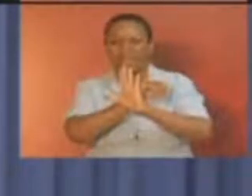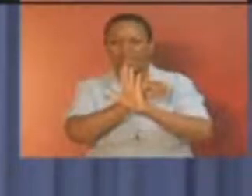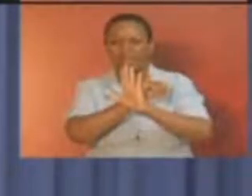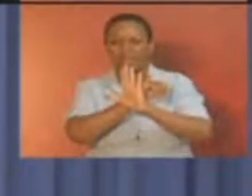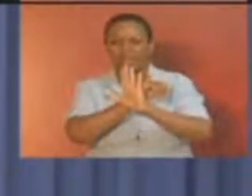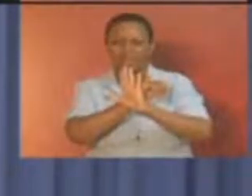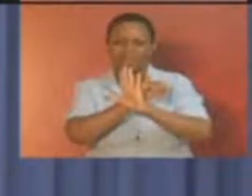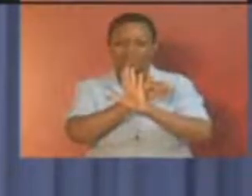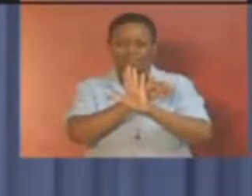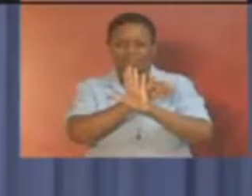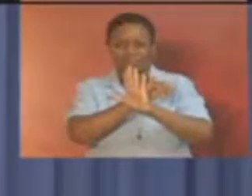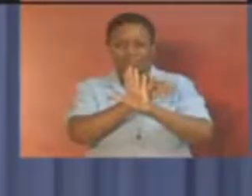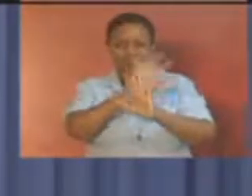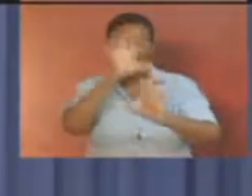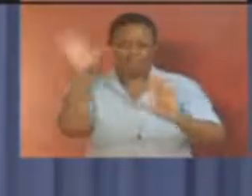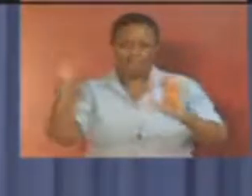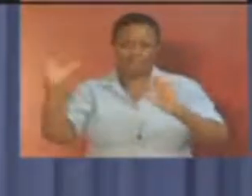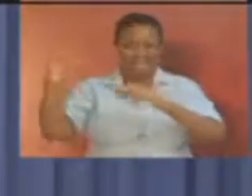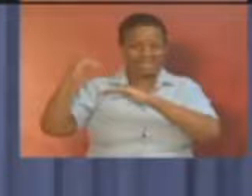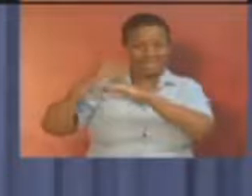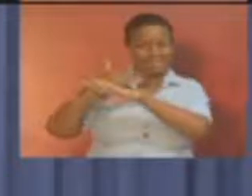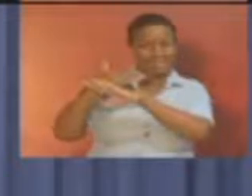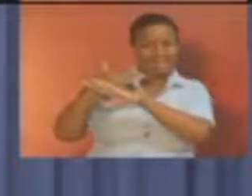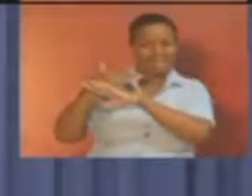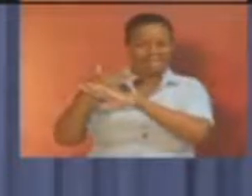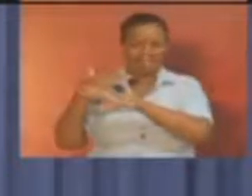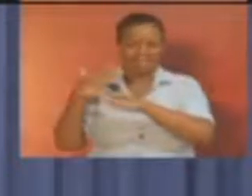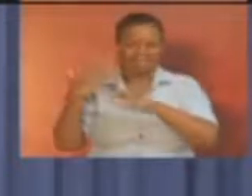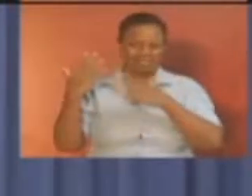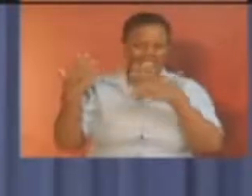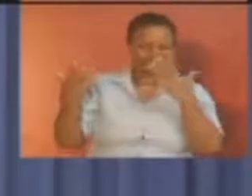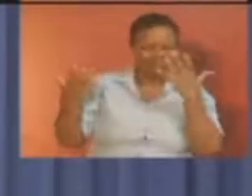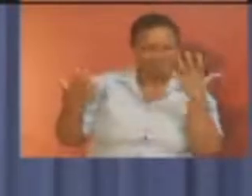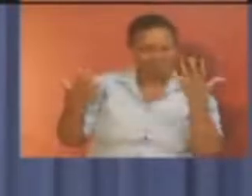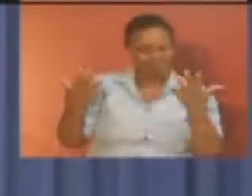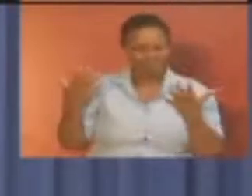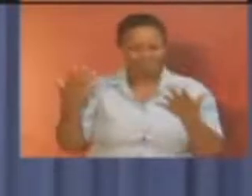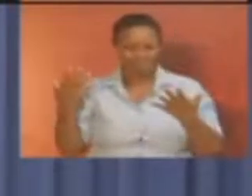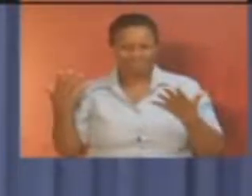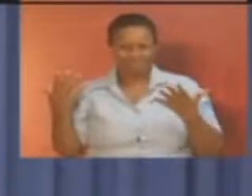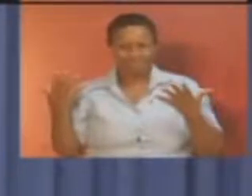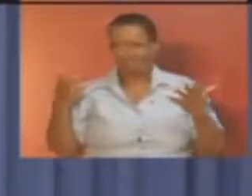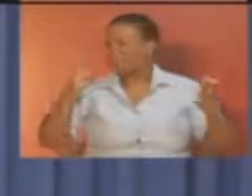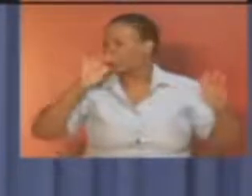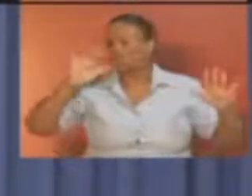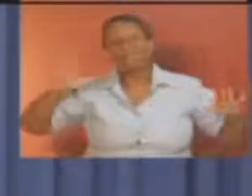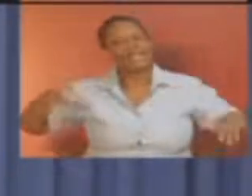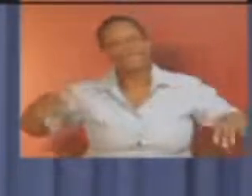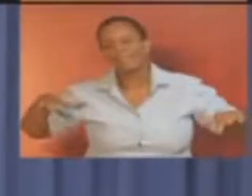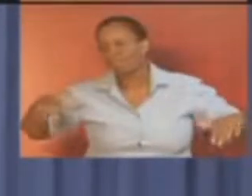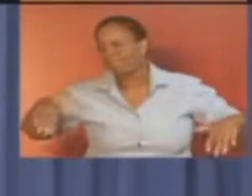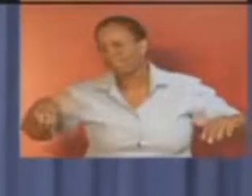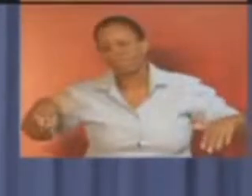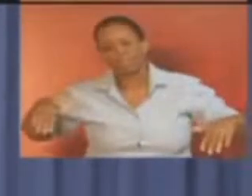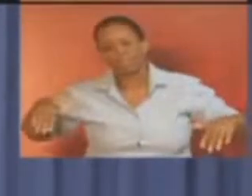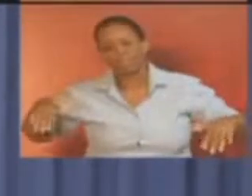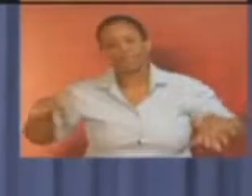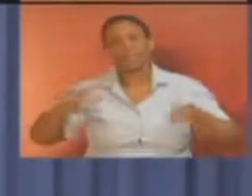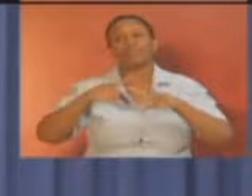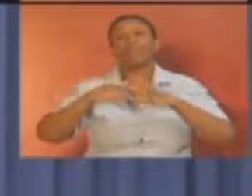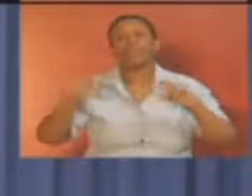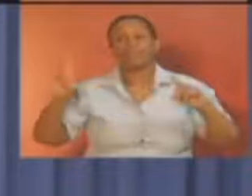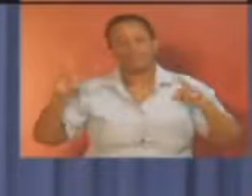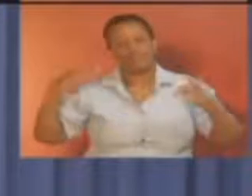the Africans were supposed to get, from which we were supposed to get a small amount, that has not come to pass. But we are still in line in the event